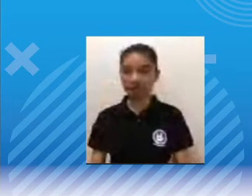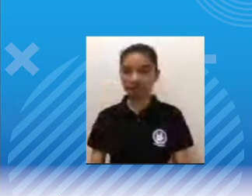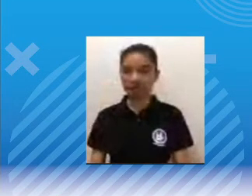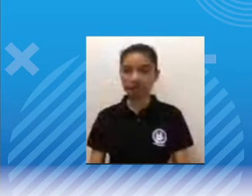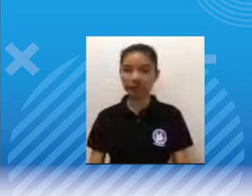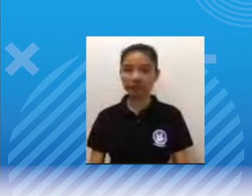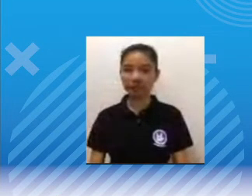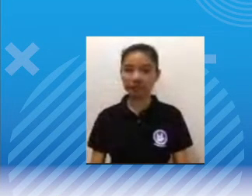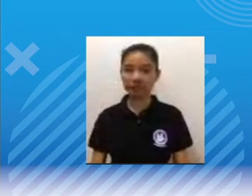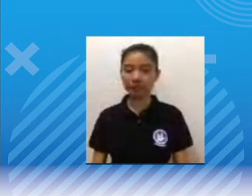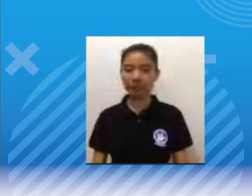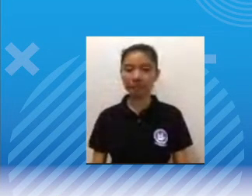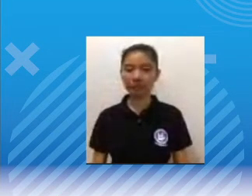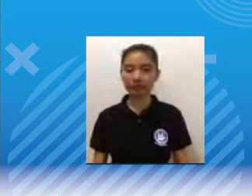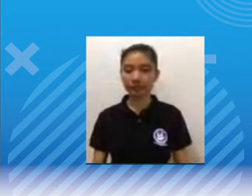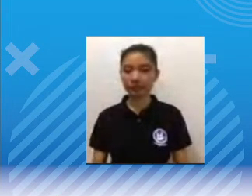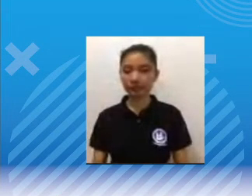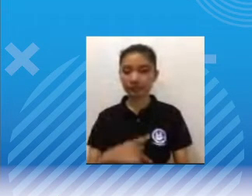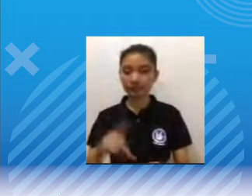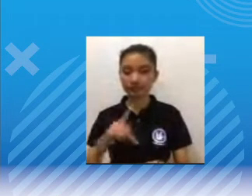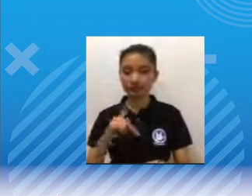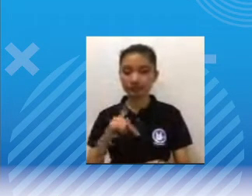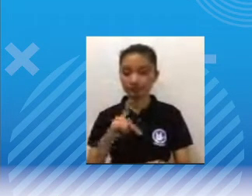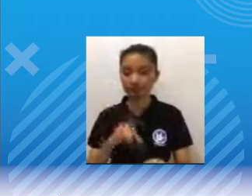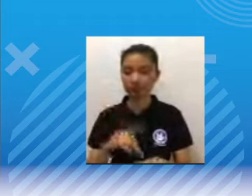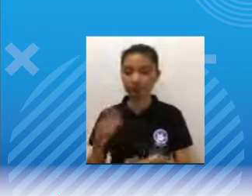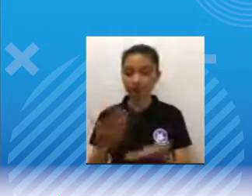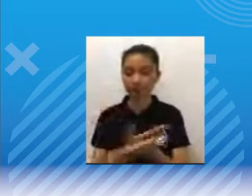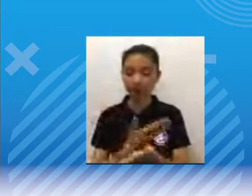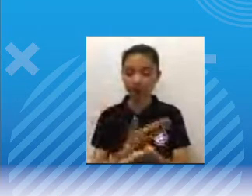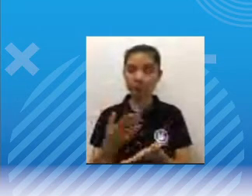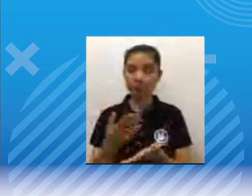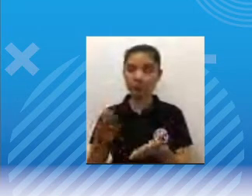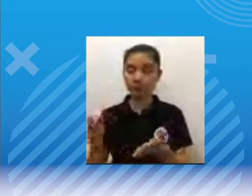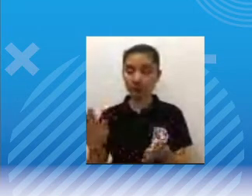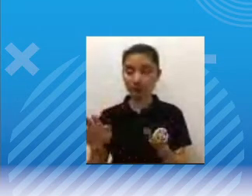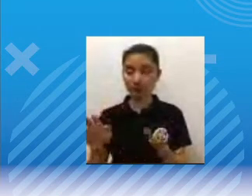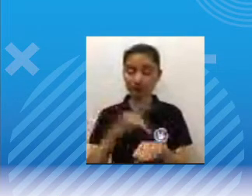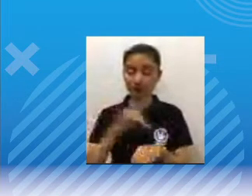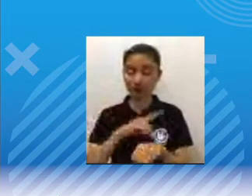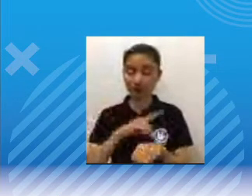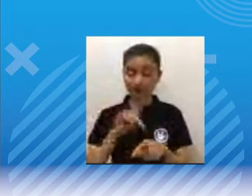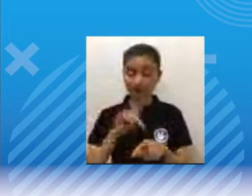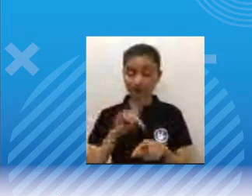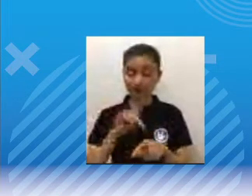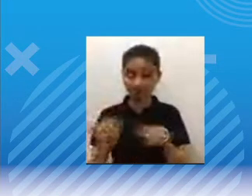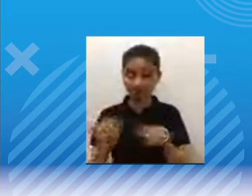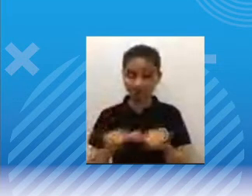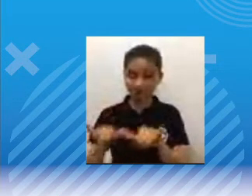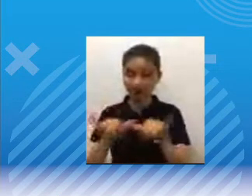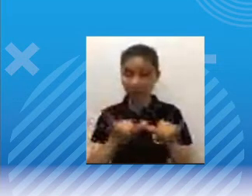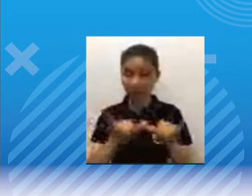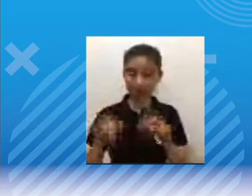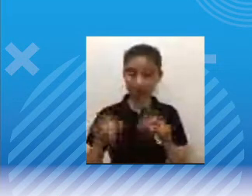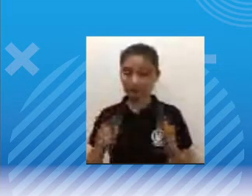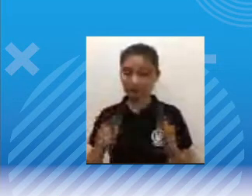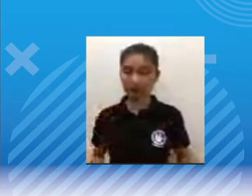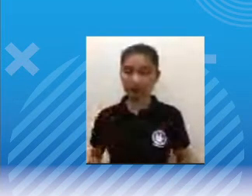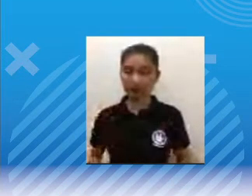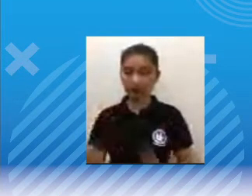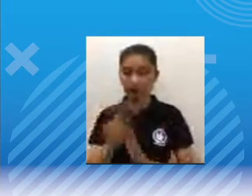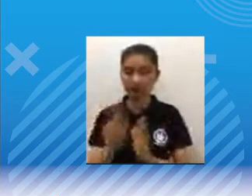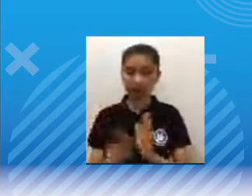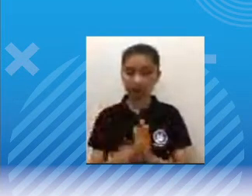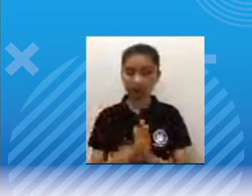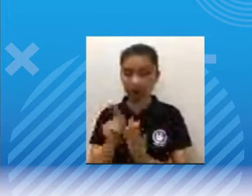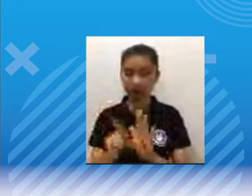the new Philippines Professional Standards for Teachers, the new Universal Health Coverage Law, and ongoing efforts to improve the